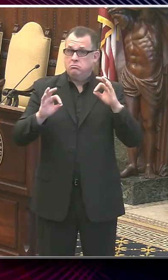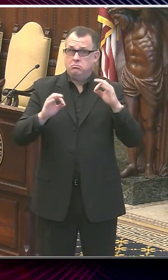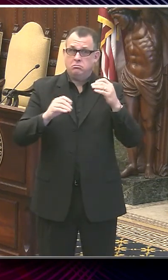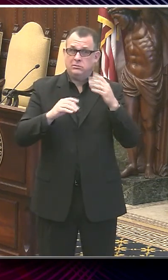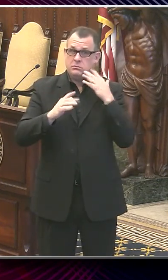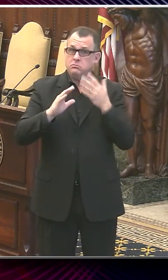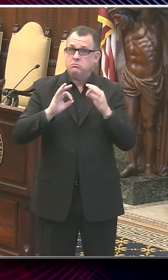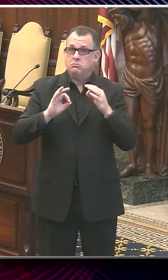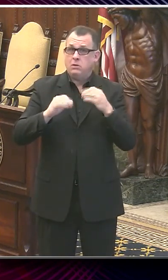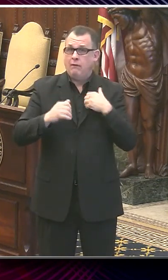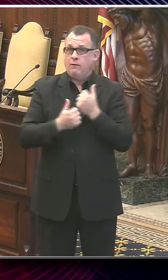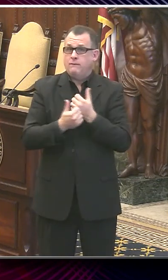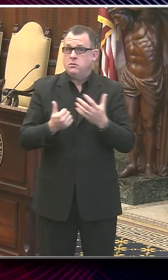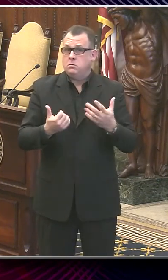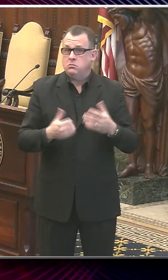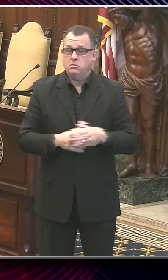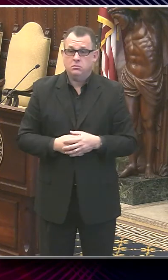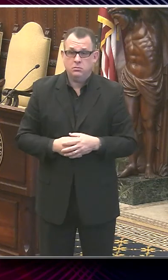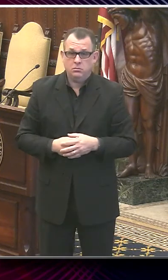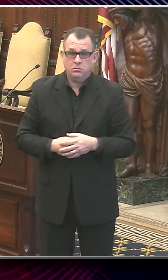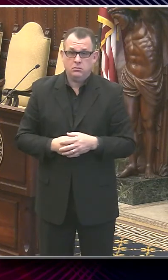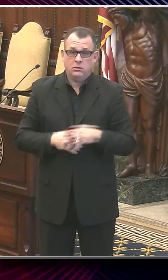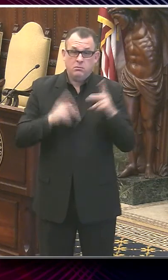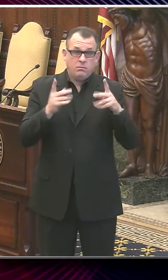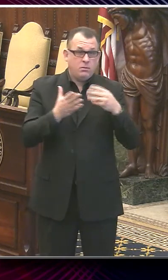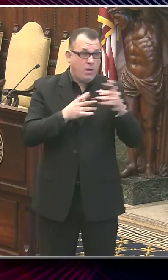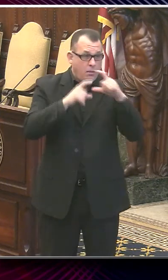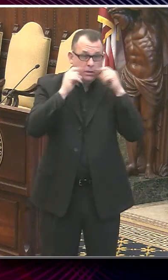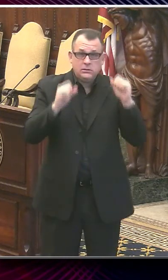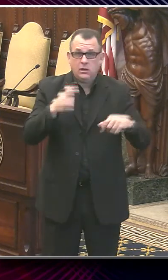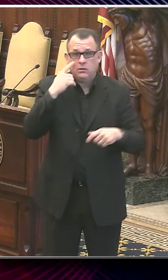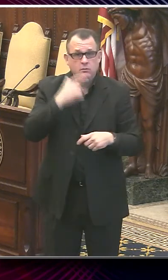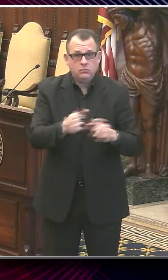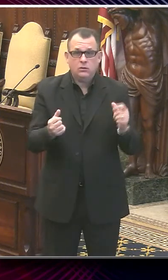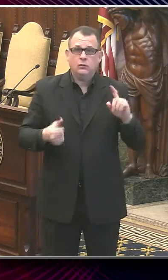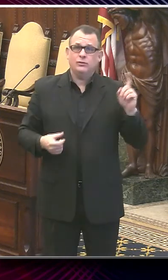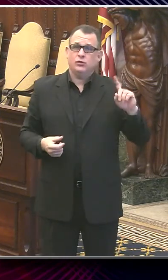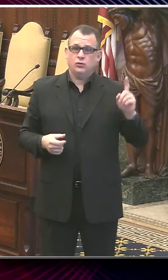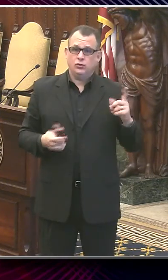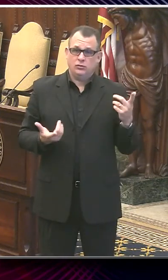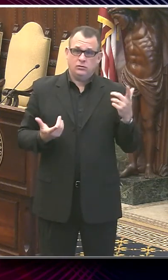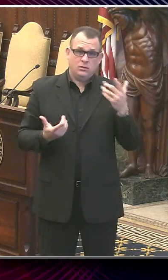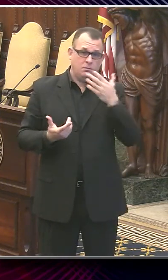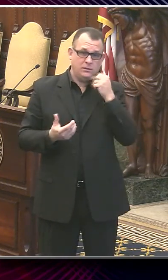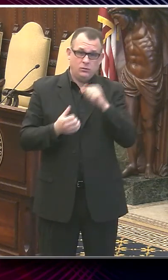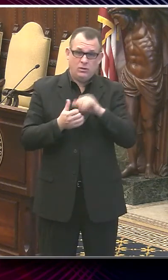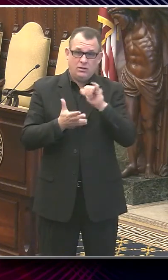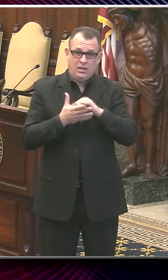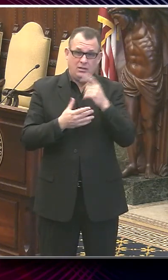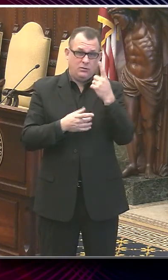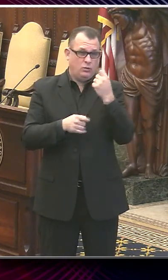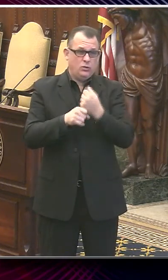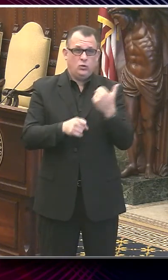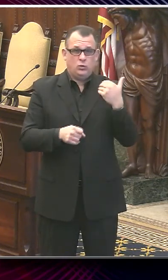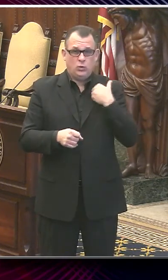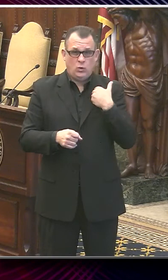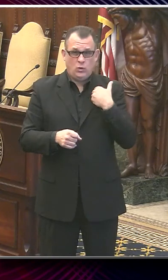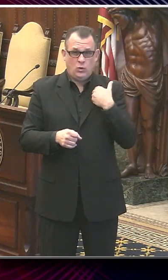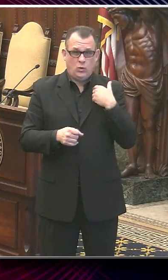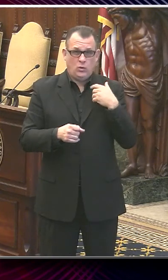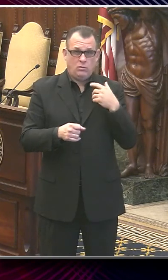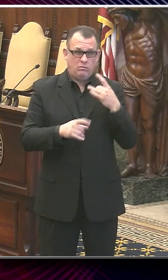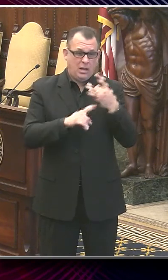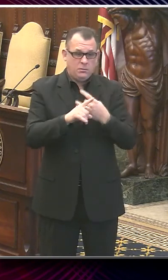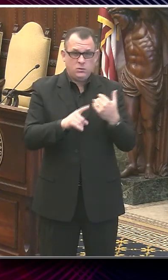certainly, citizens can buy masks everywhere. So I think we're in a much better place now than we were a year ago. Okay, thank